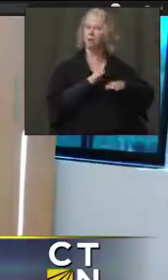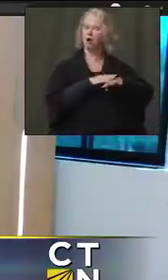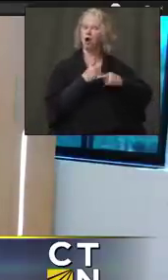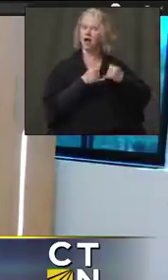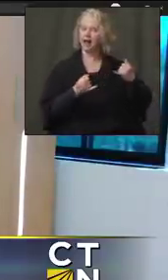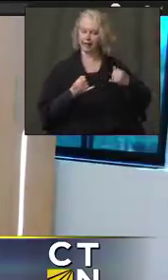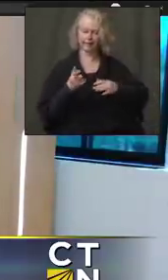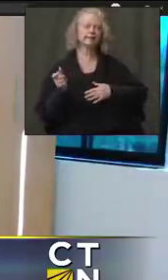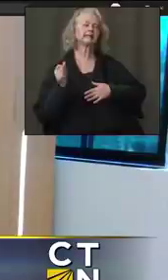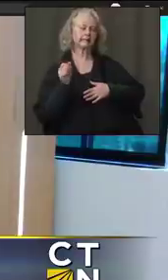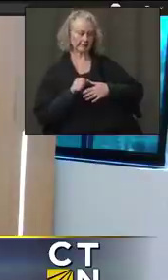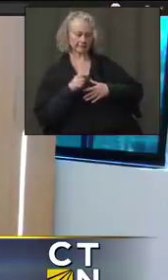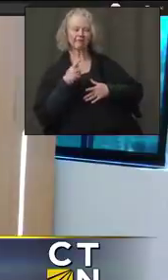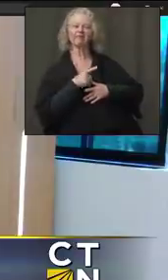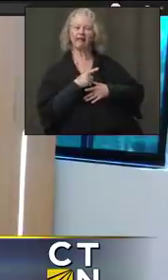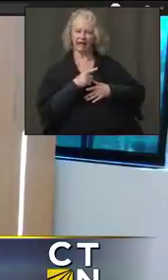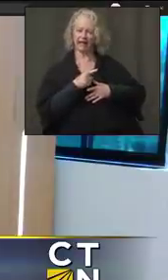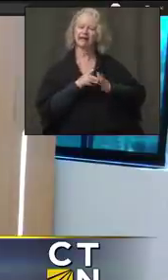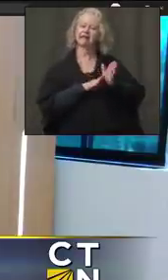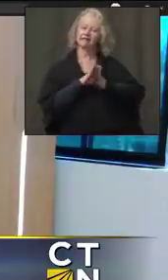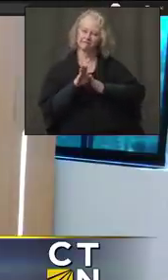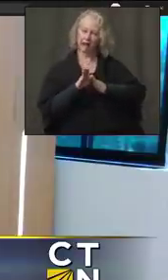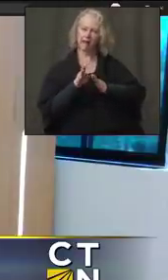side. That's the world we live in today.